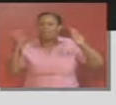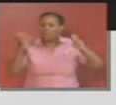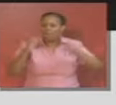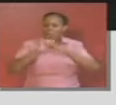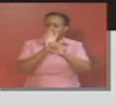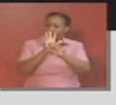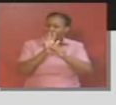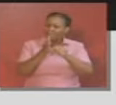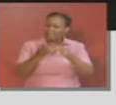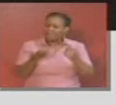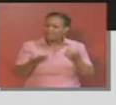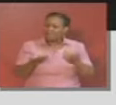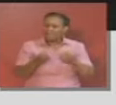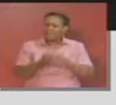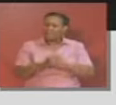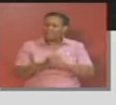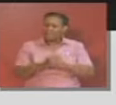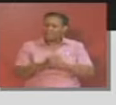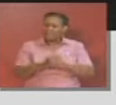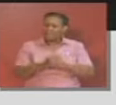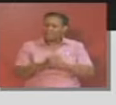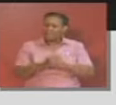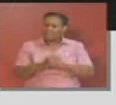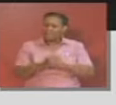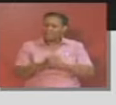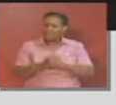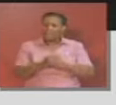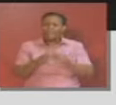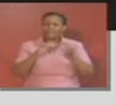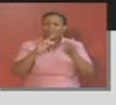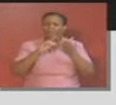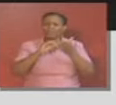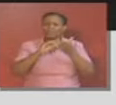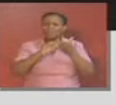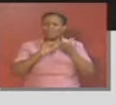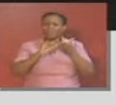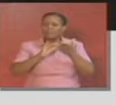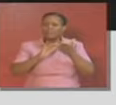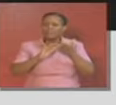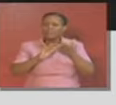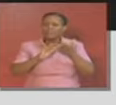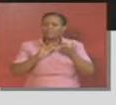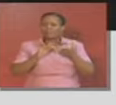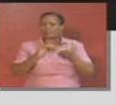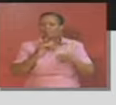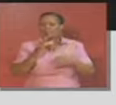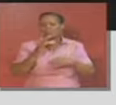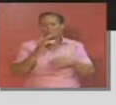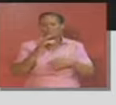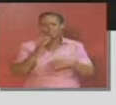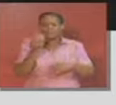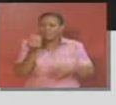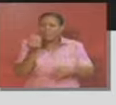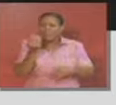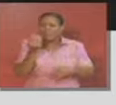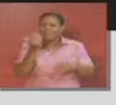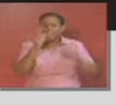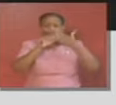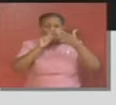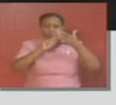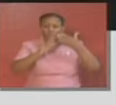them. 1, 2, 3, 4, 5, 6, 7, 8, 9, 10, 11, 12, 13, 14, 15. And of